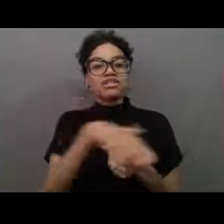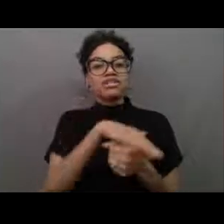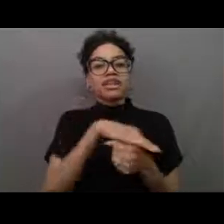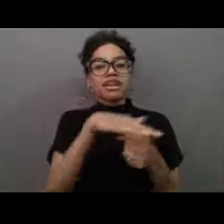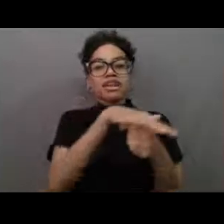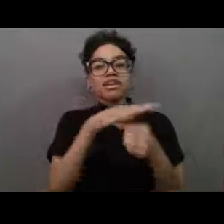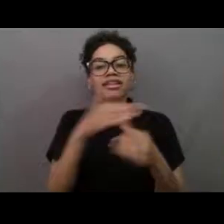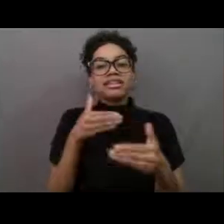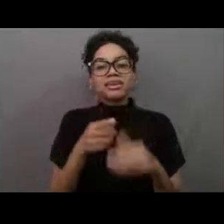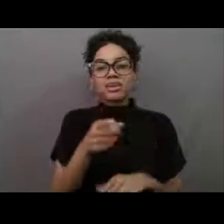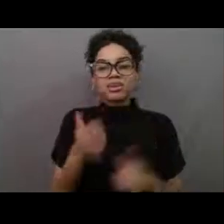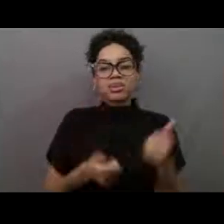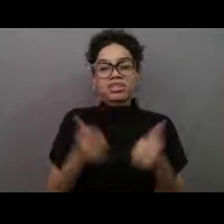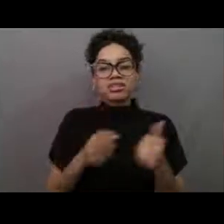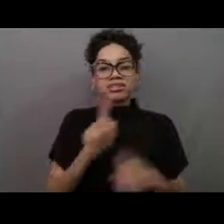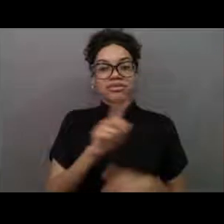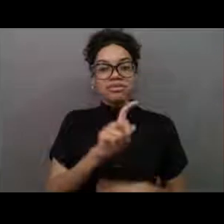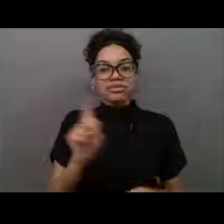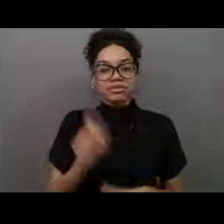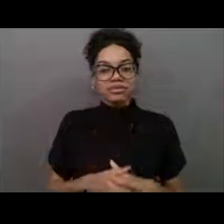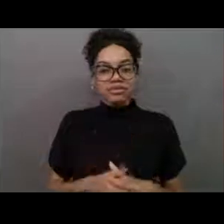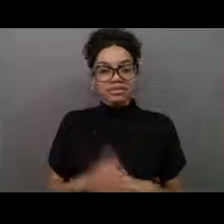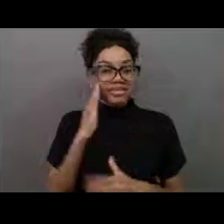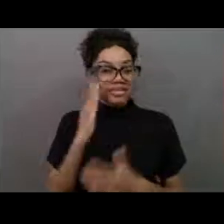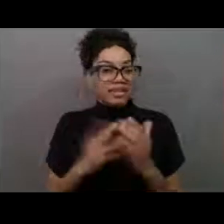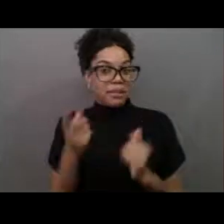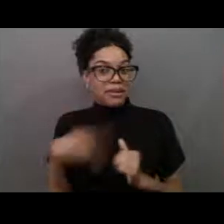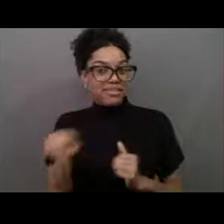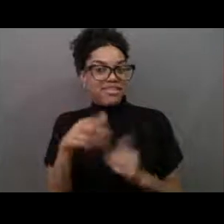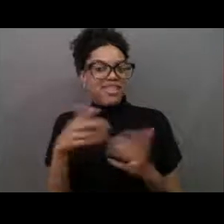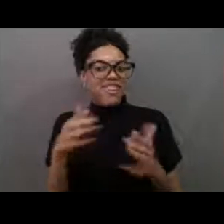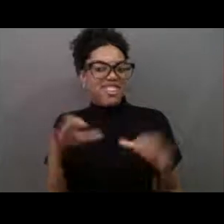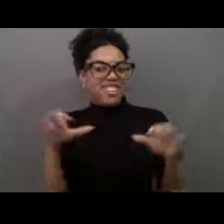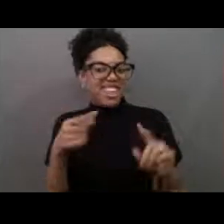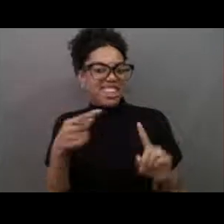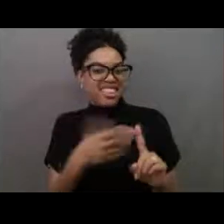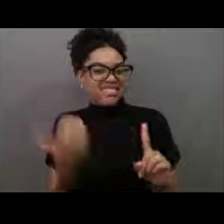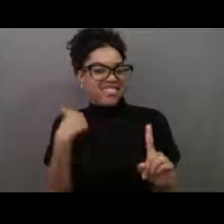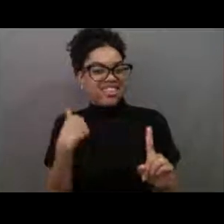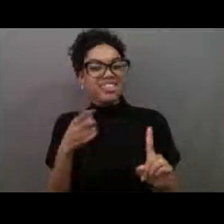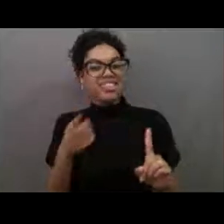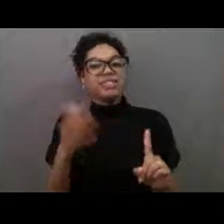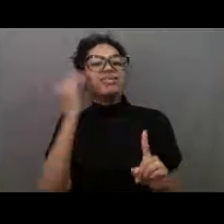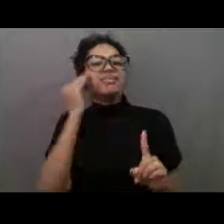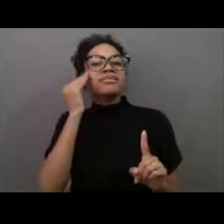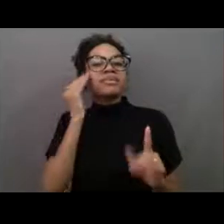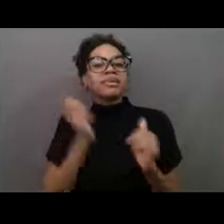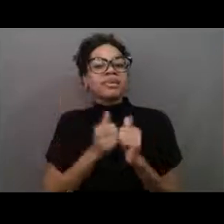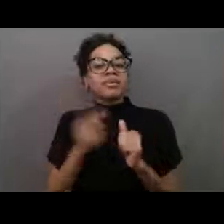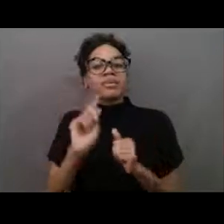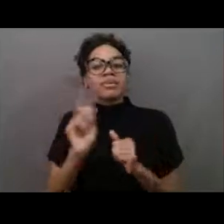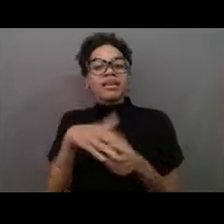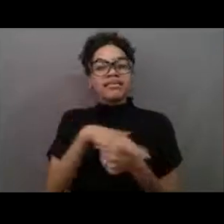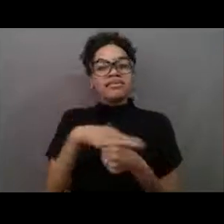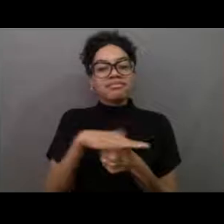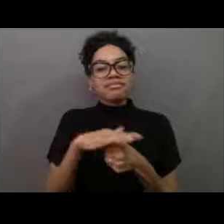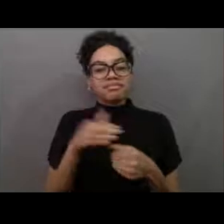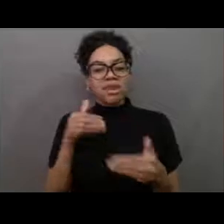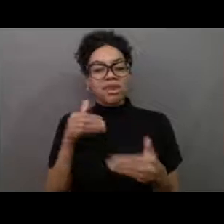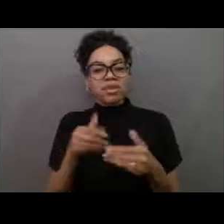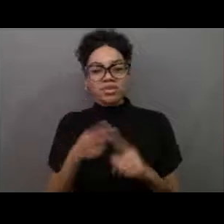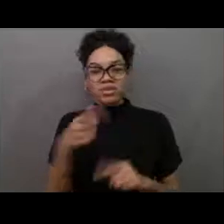closest to you. And I know that some of you have done this, so you should already be familiar with your sanctuary. So let's see, we have